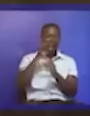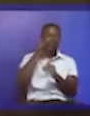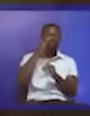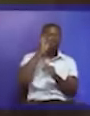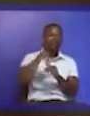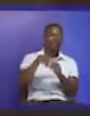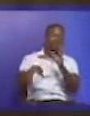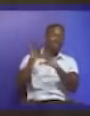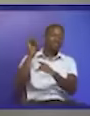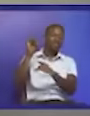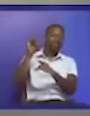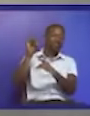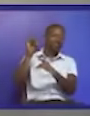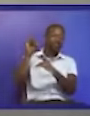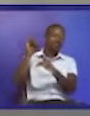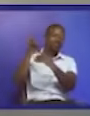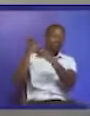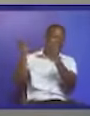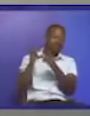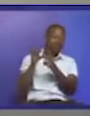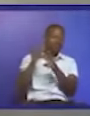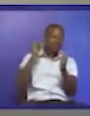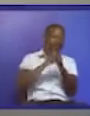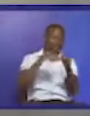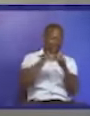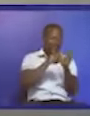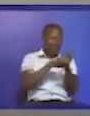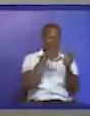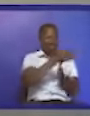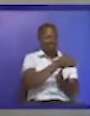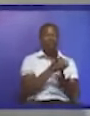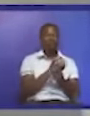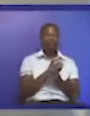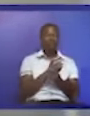the realm of the spirit. It's in your Bible.